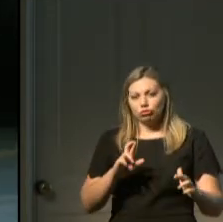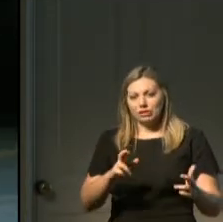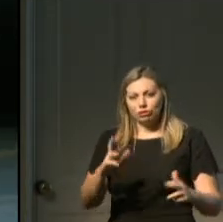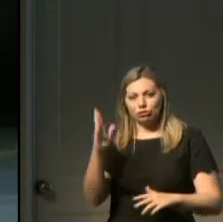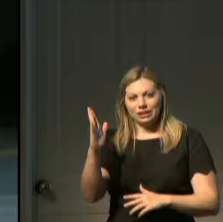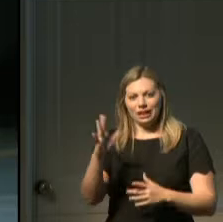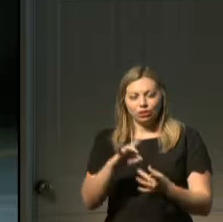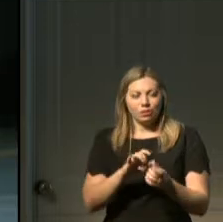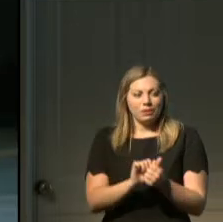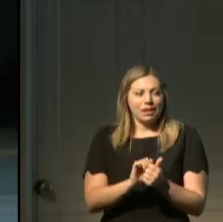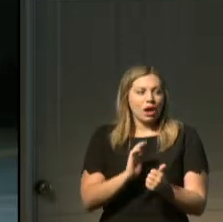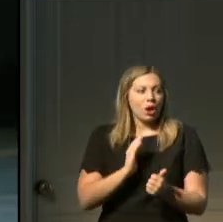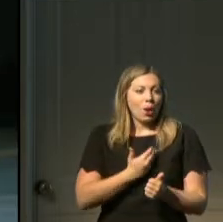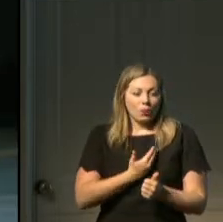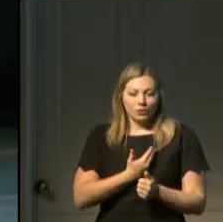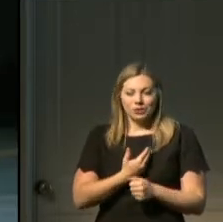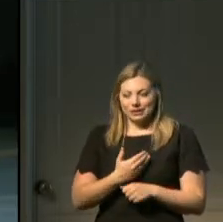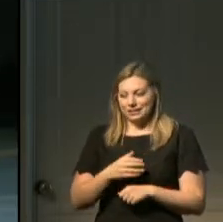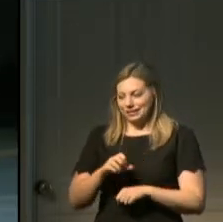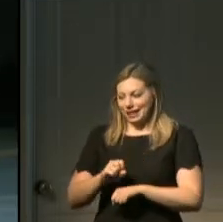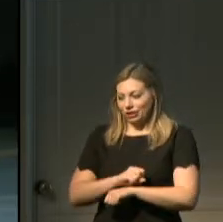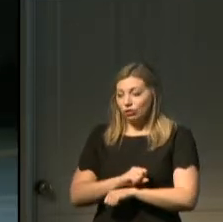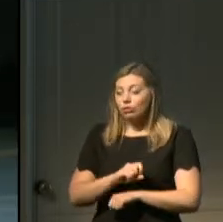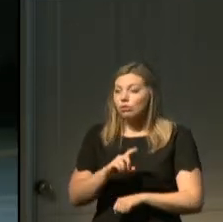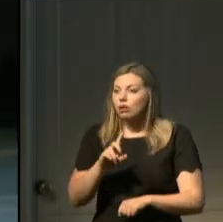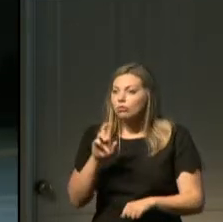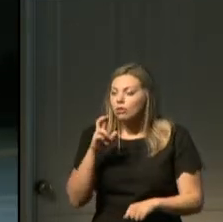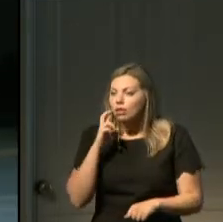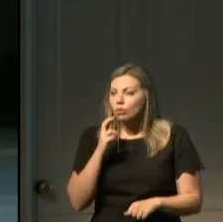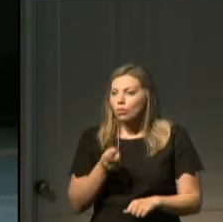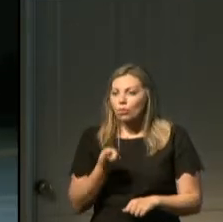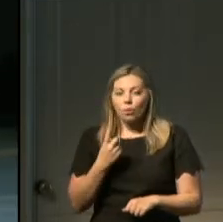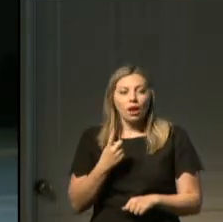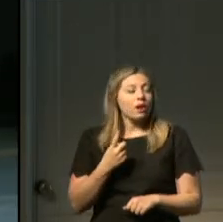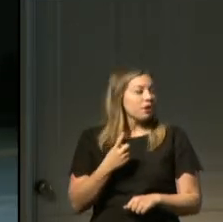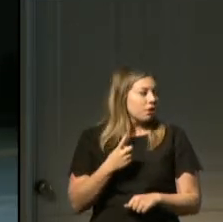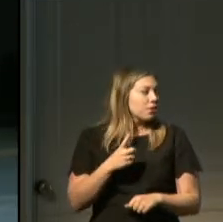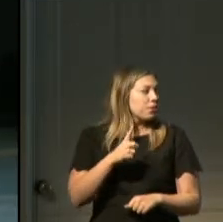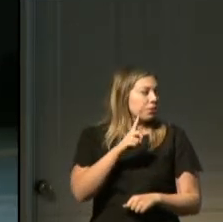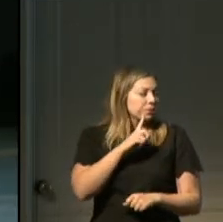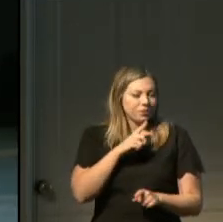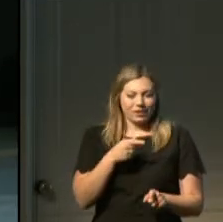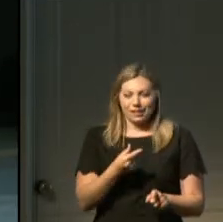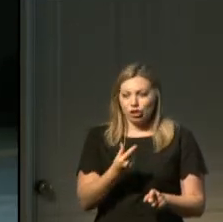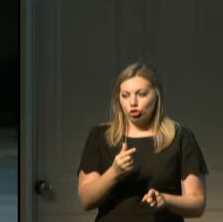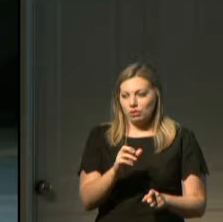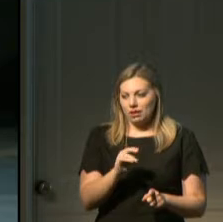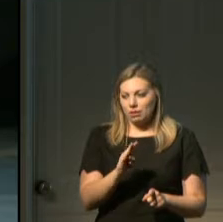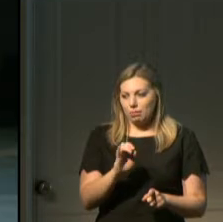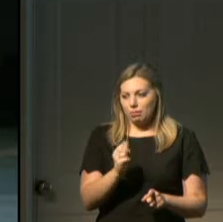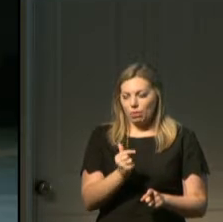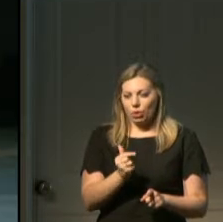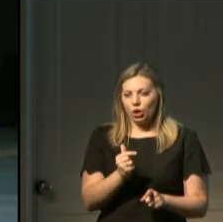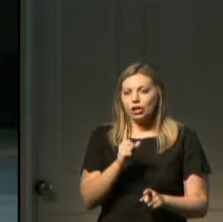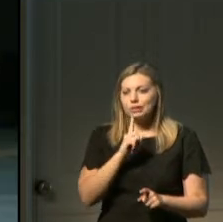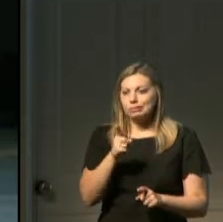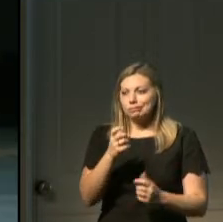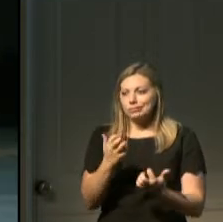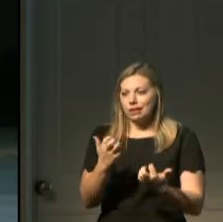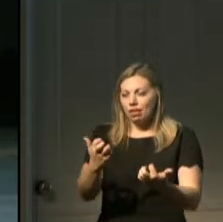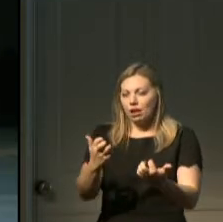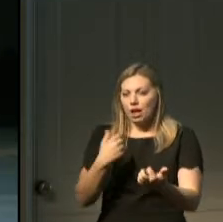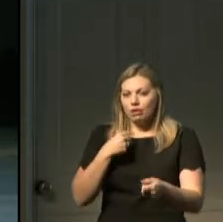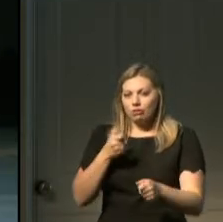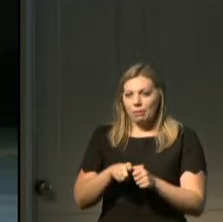one of our light stages, and I realized that one of the greats of our field, Don Greenberg, who worked on radiosity algorithms, was in the audience. And I